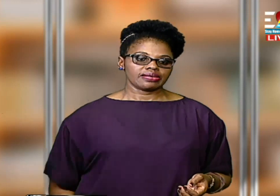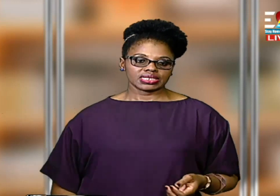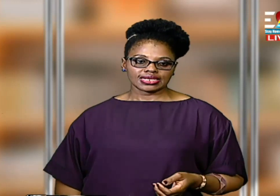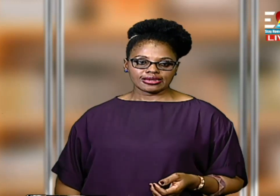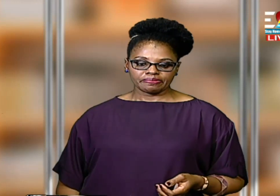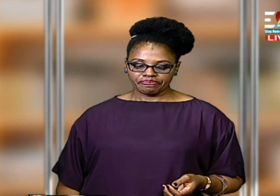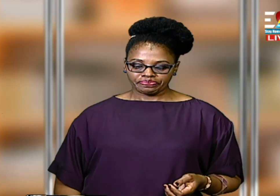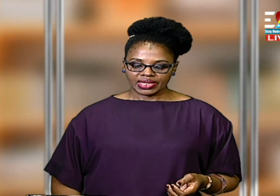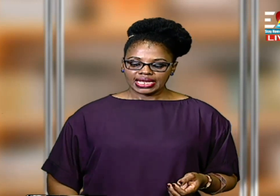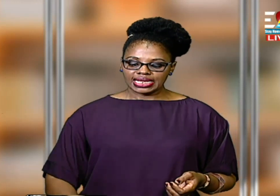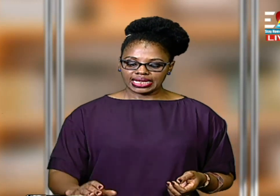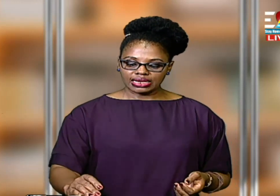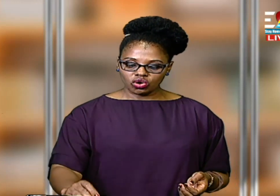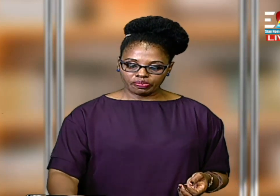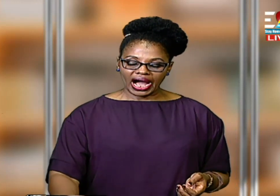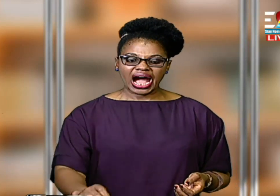dash lamaceleni